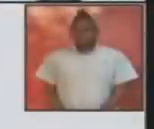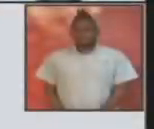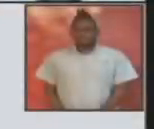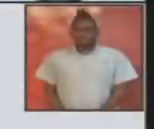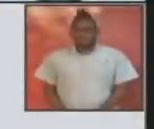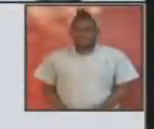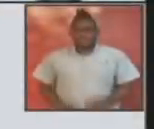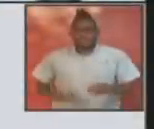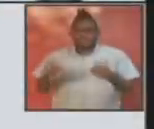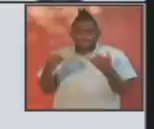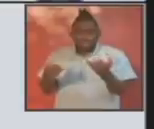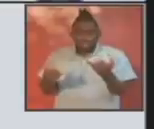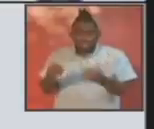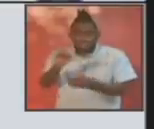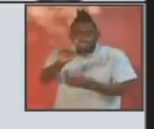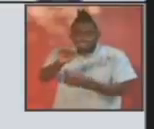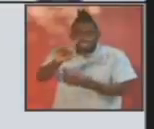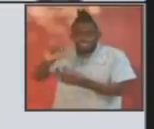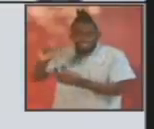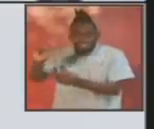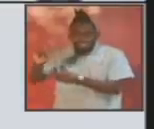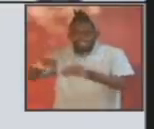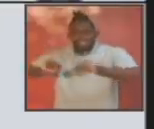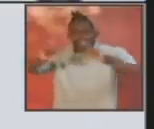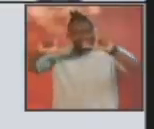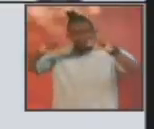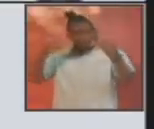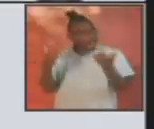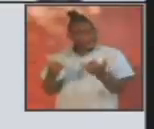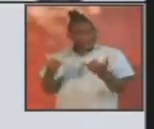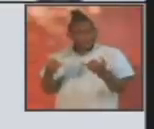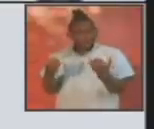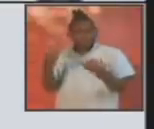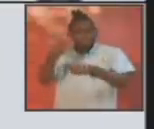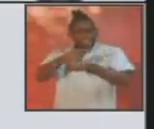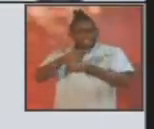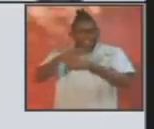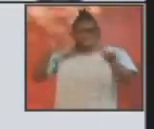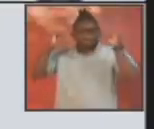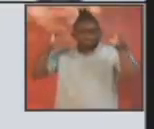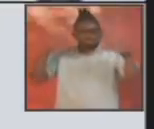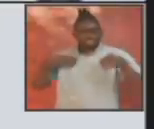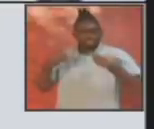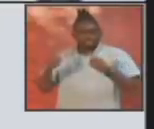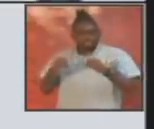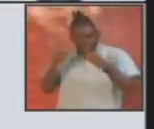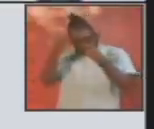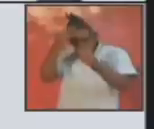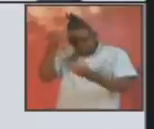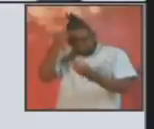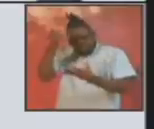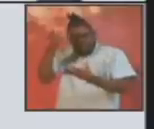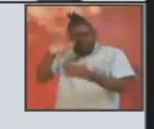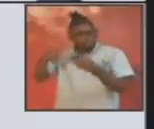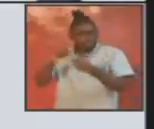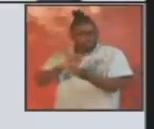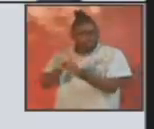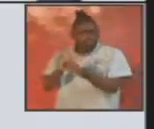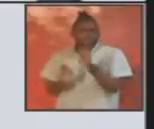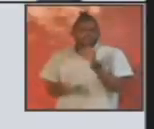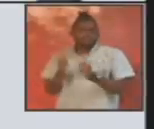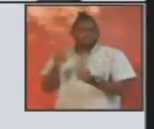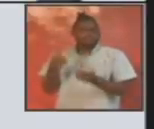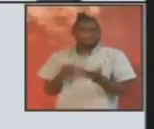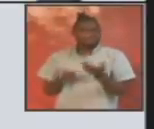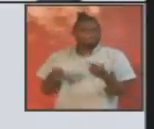This is TTT Live. I'm DK Rostar. The Ministry of Health is giving an update on the status of COVID-19 in Trinidad and Tobago.